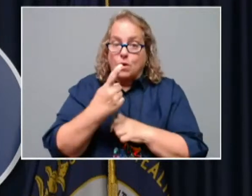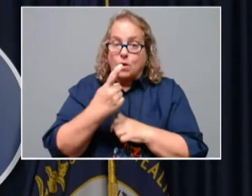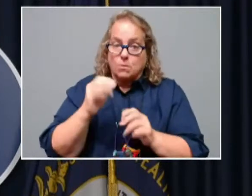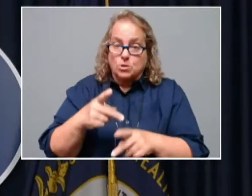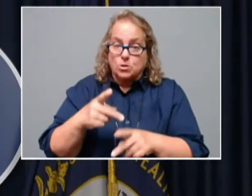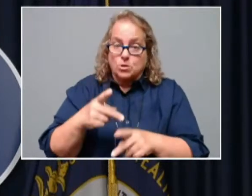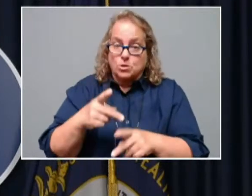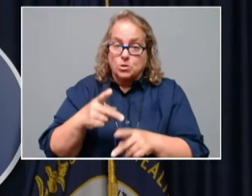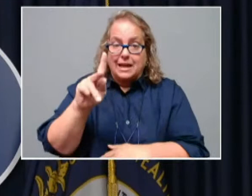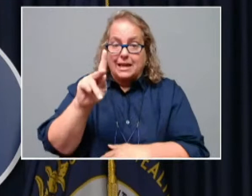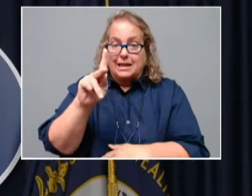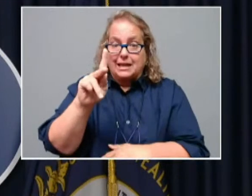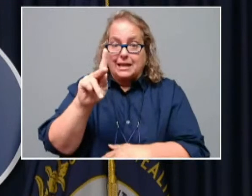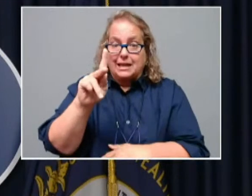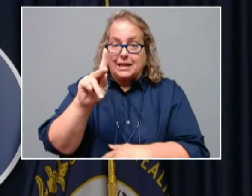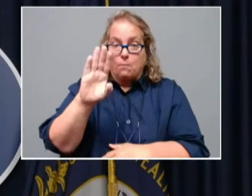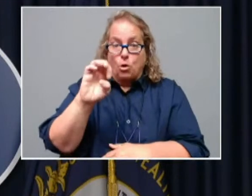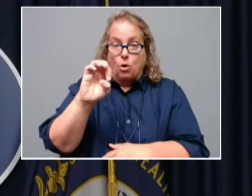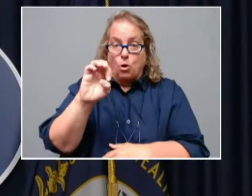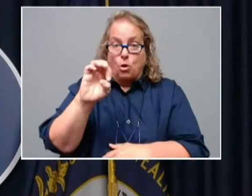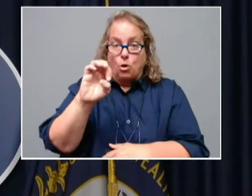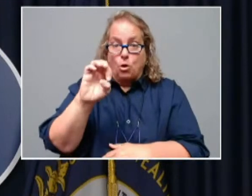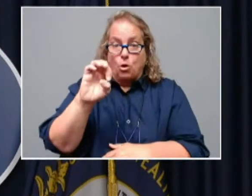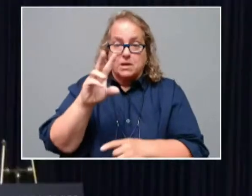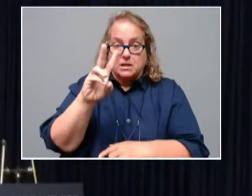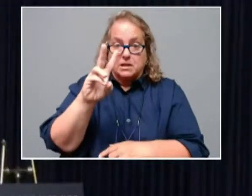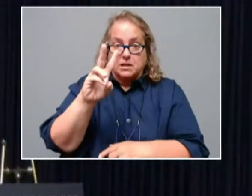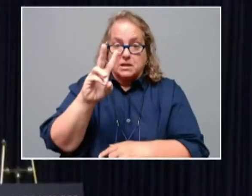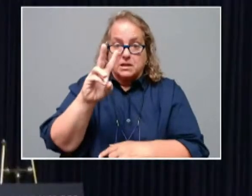from WSAZ.